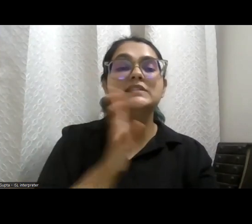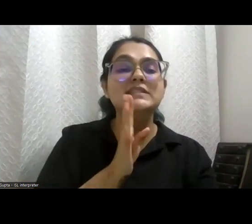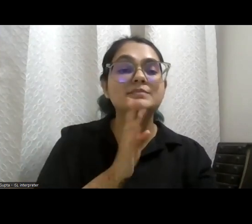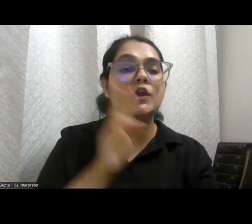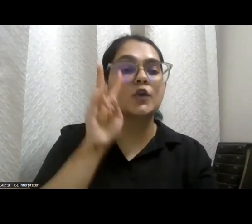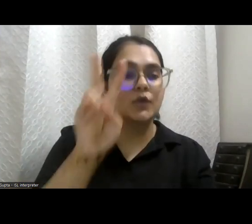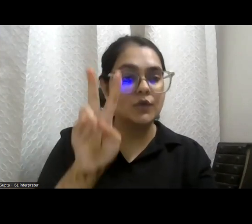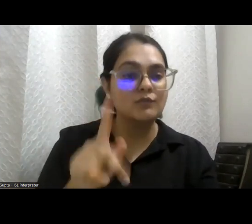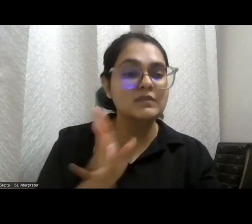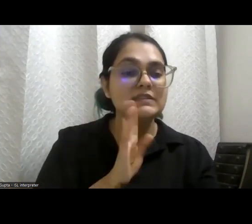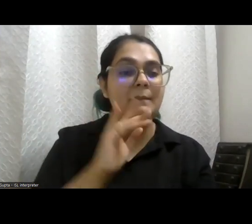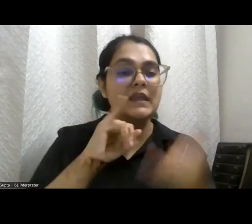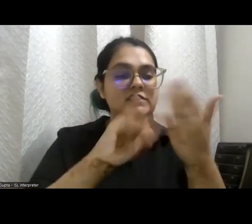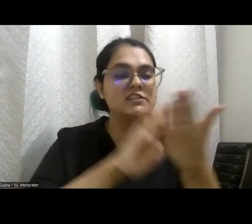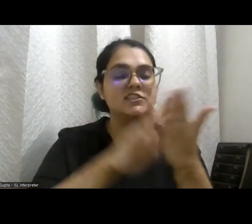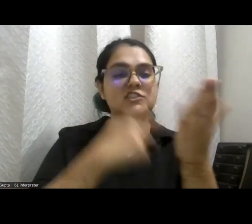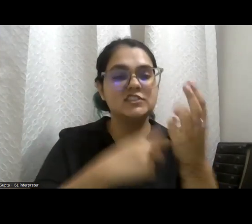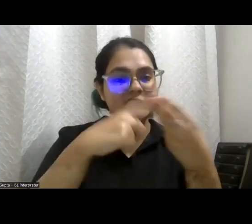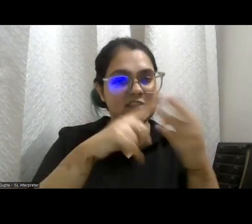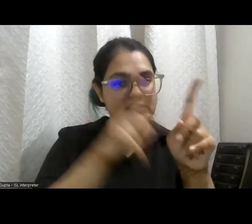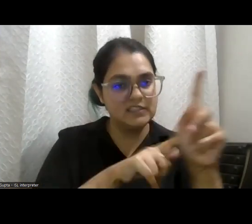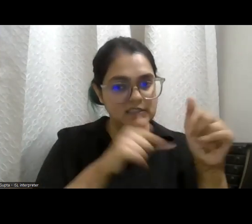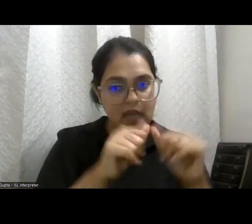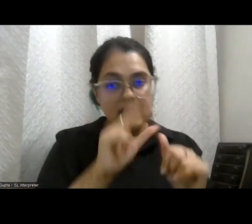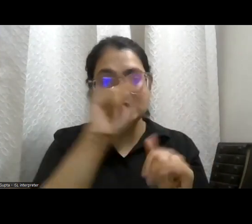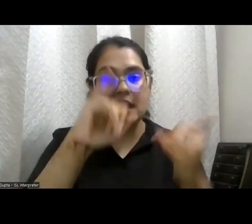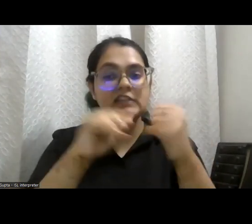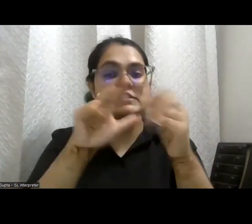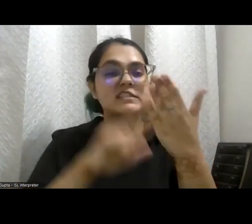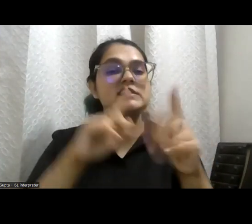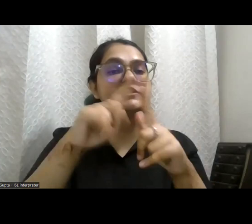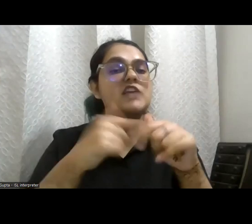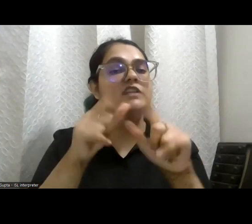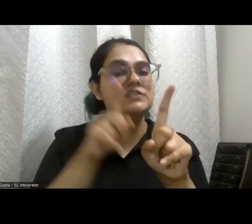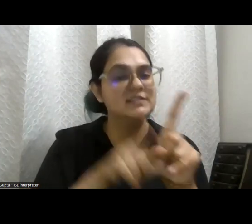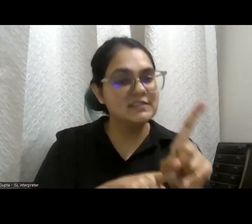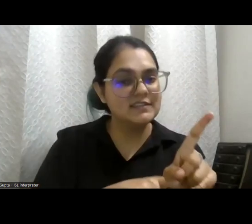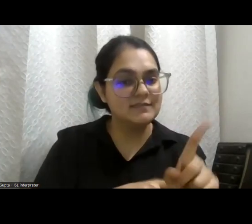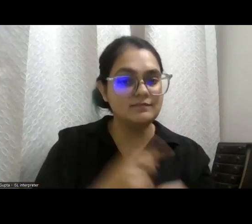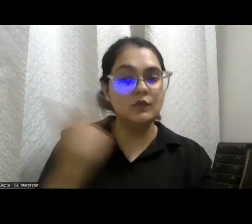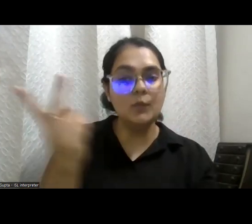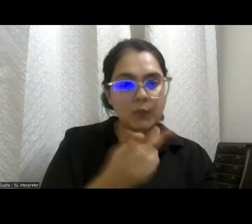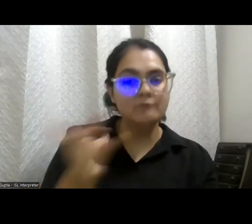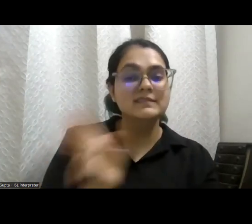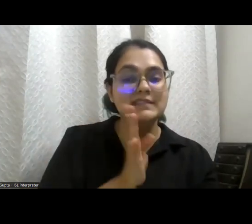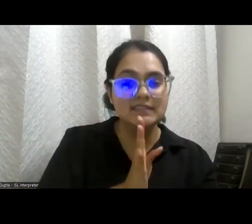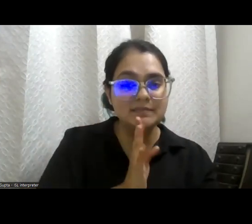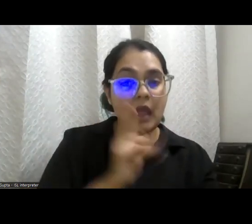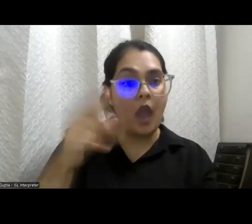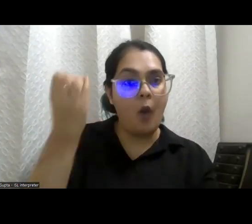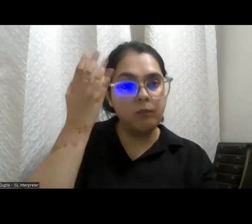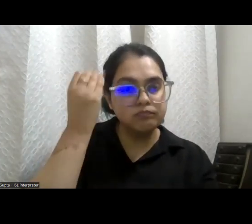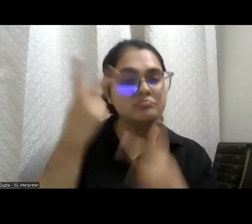two main speakers, Dr. Marcia Barbosa from Brazil and Dr. Sanjay Kumar Mishra from India, Government of India, for their insightful